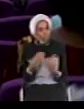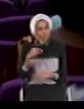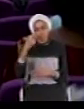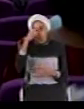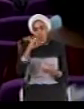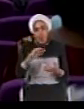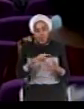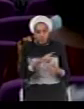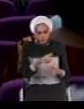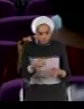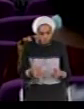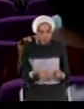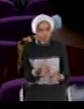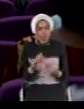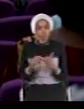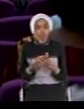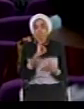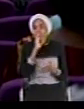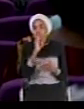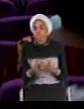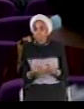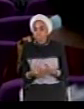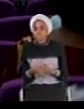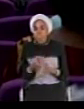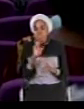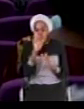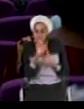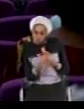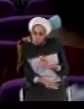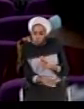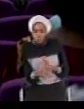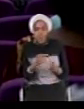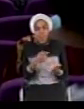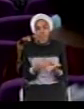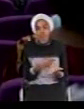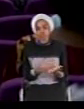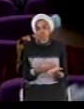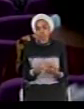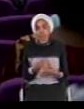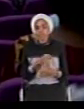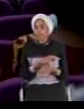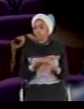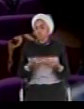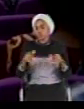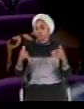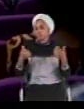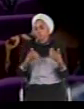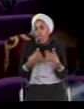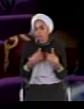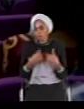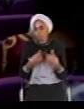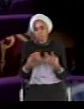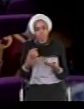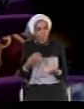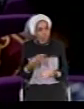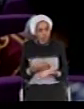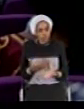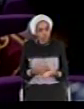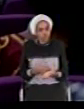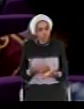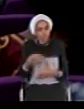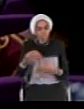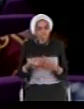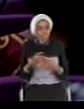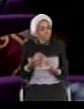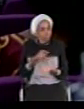people that water down the gospel? And they do not have the gospel in